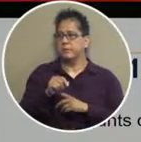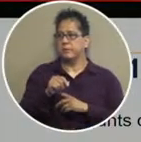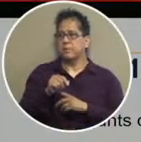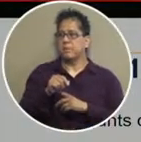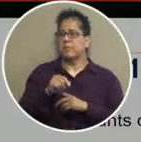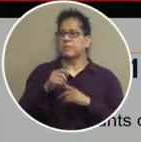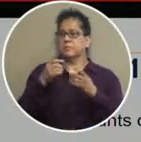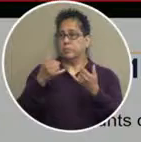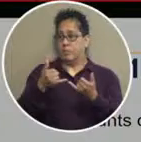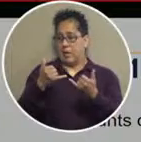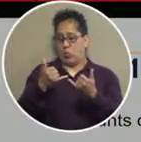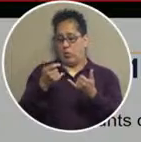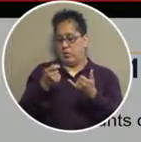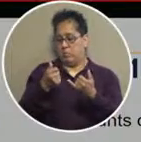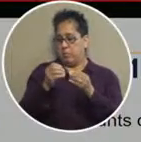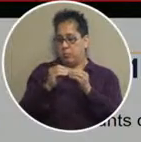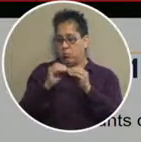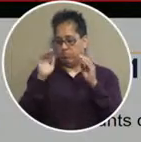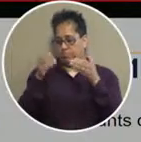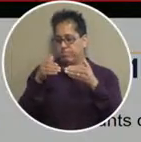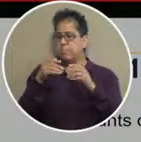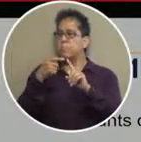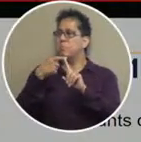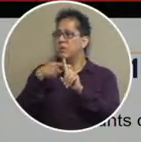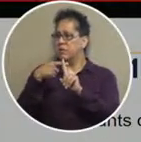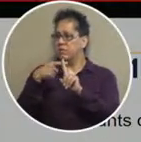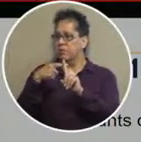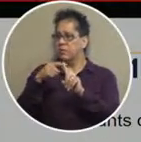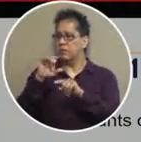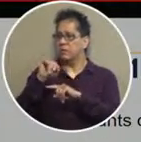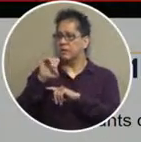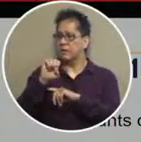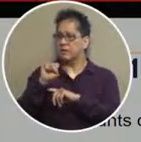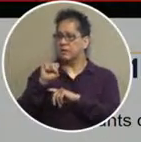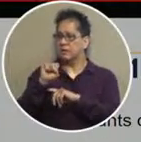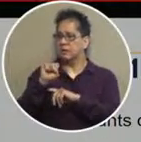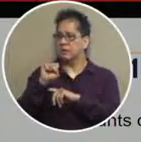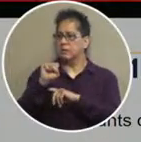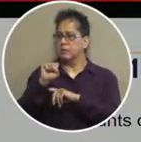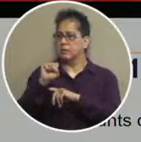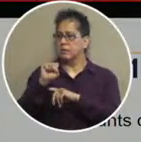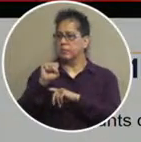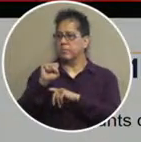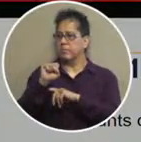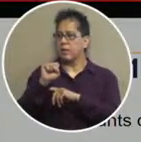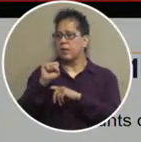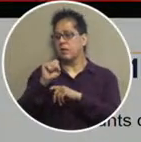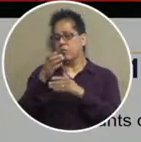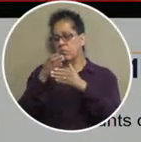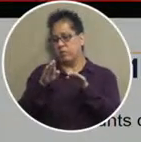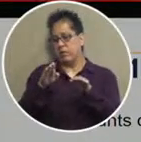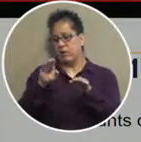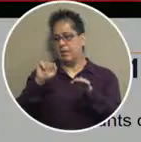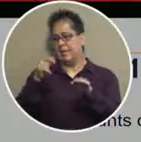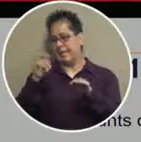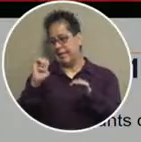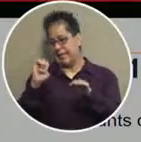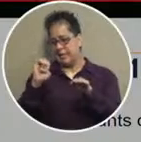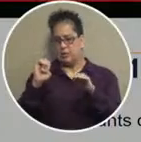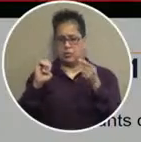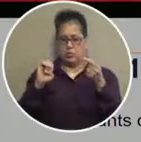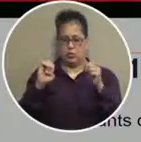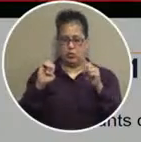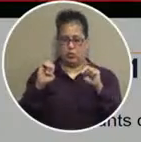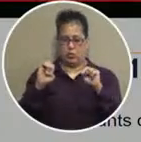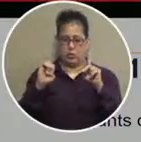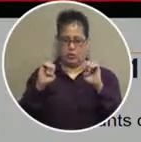We're going to look a little bit more as far as the positive cases and divided by age and gender. And even though